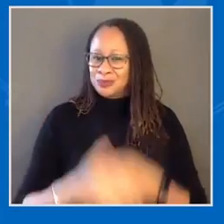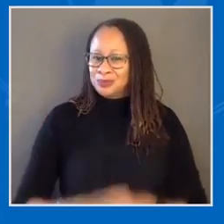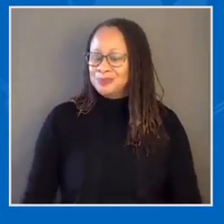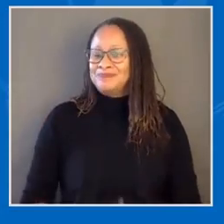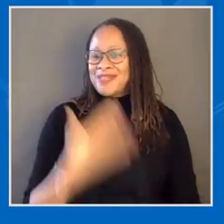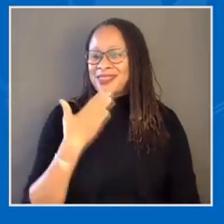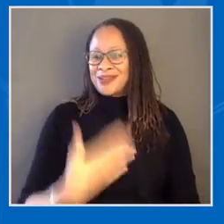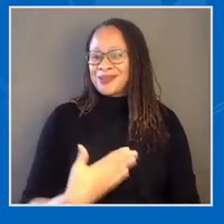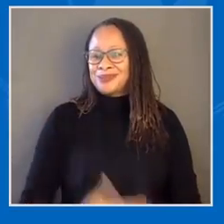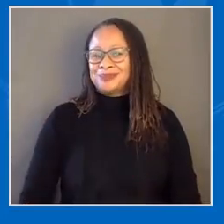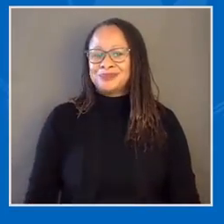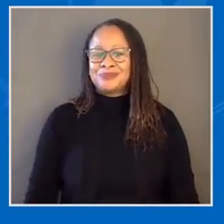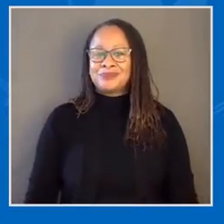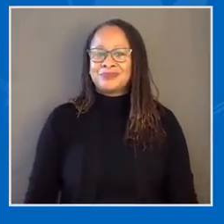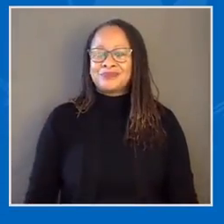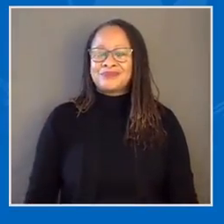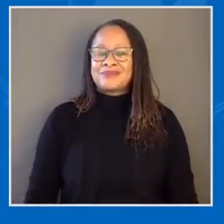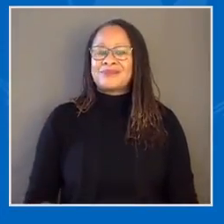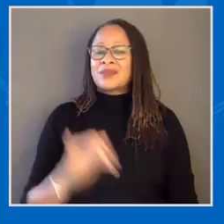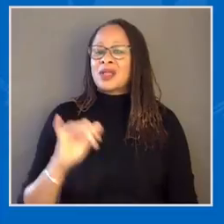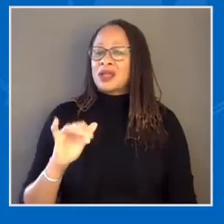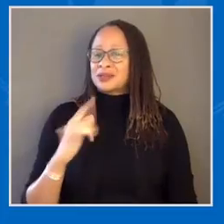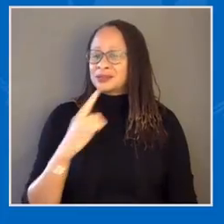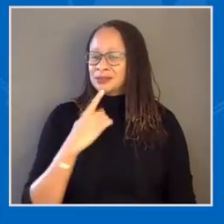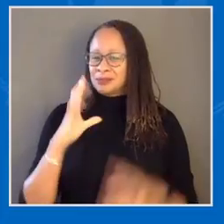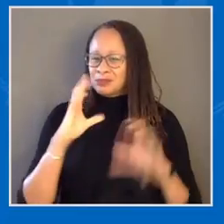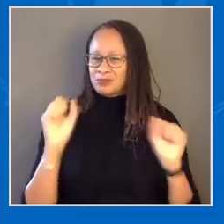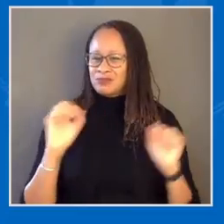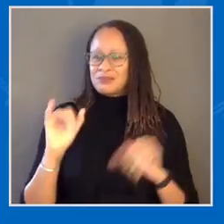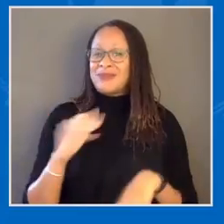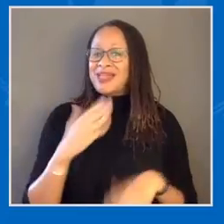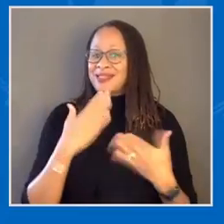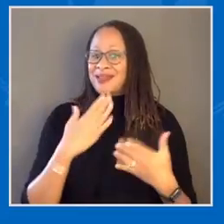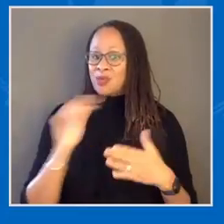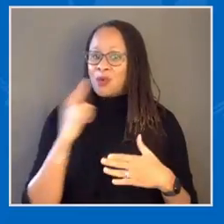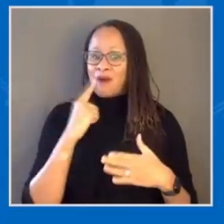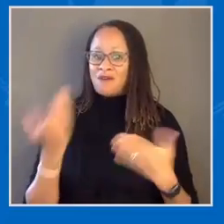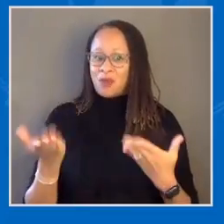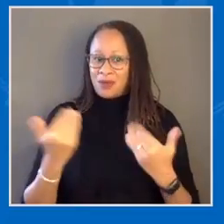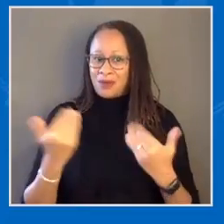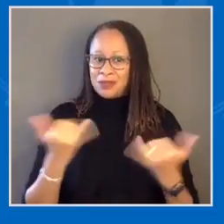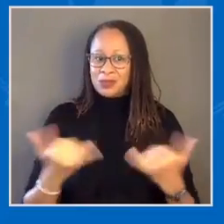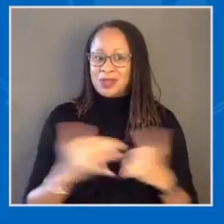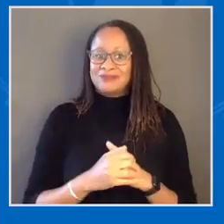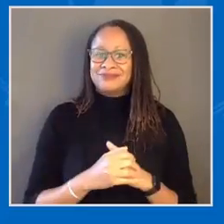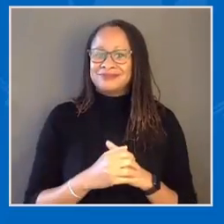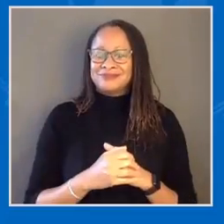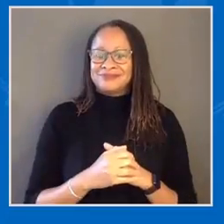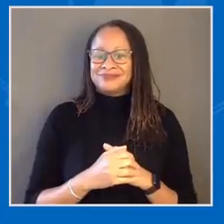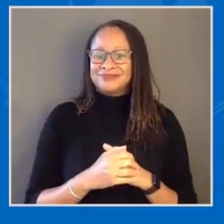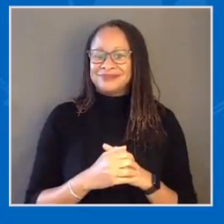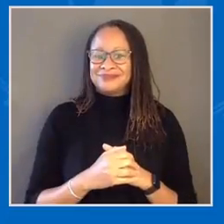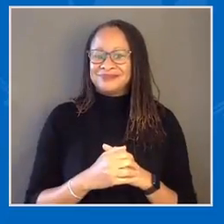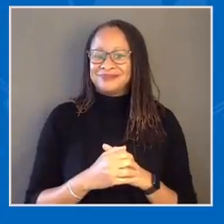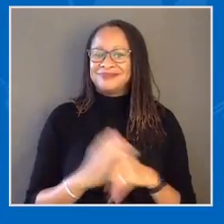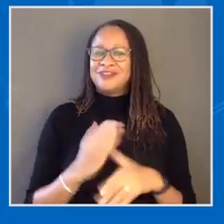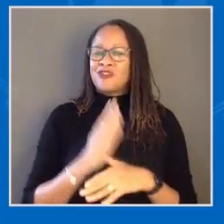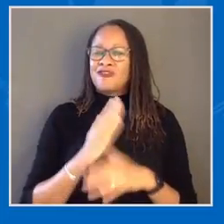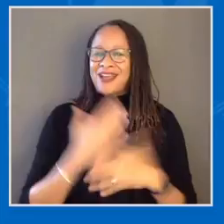Thank all of you for accepting. We appreciate it. Thank you. All right. Thank you, folks.